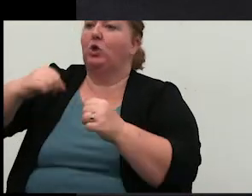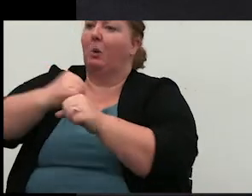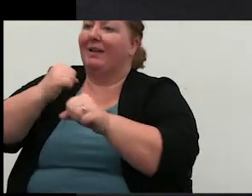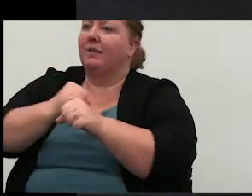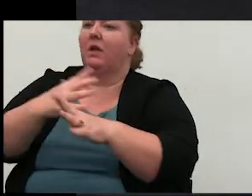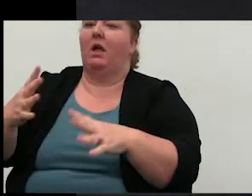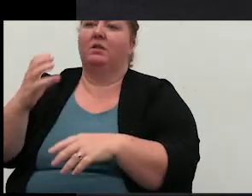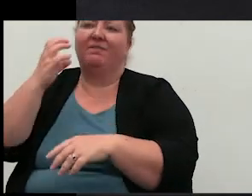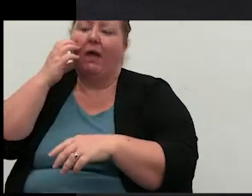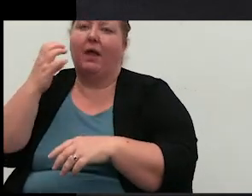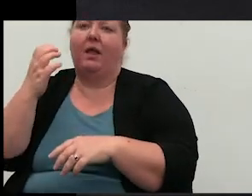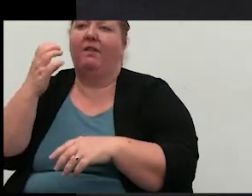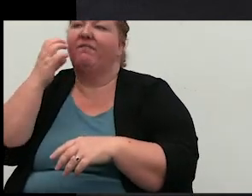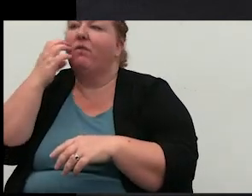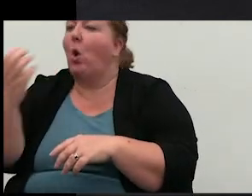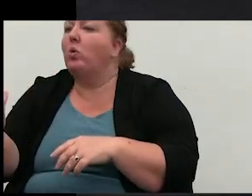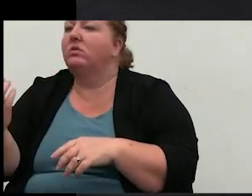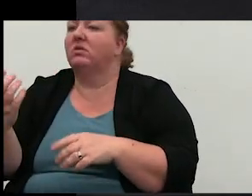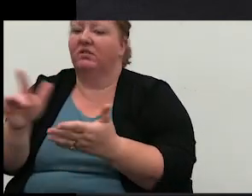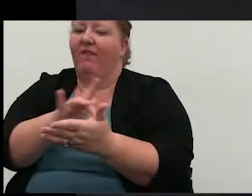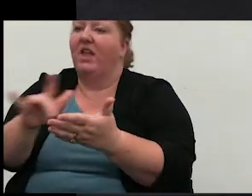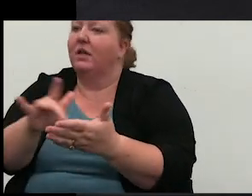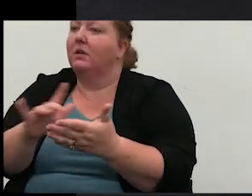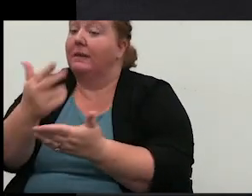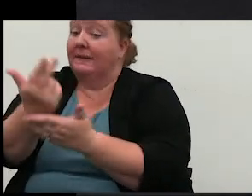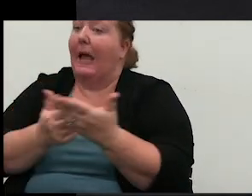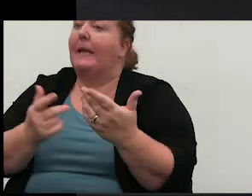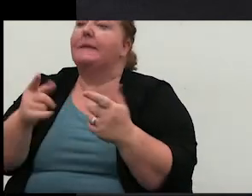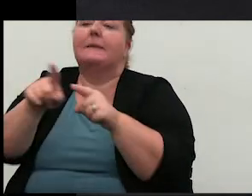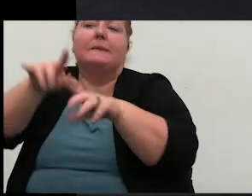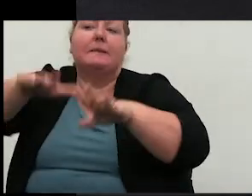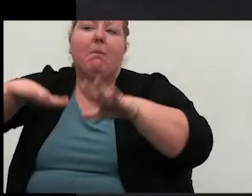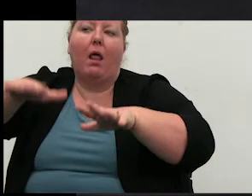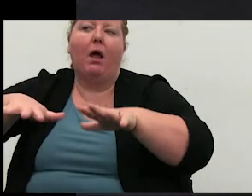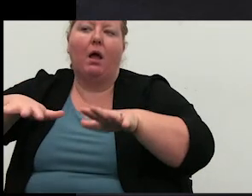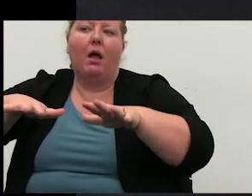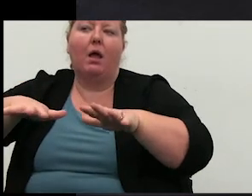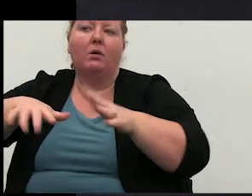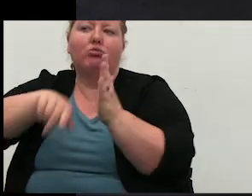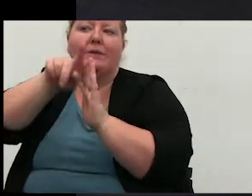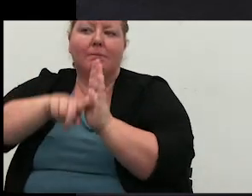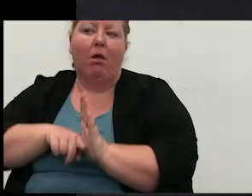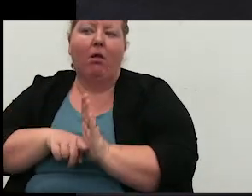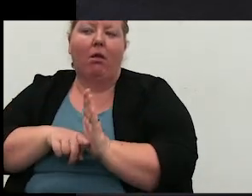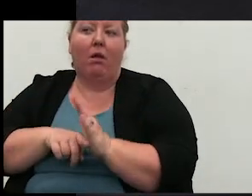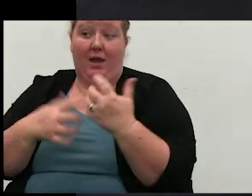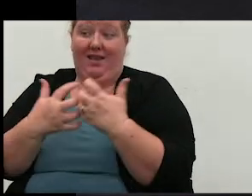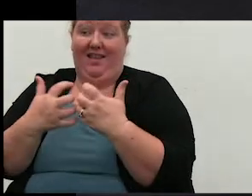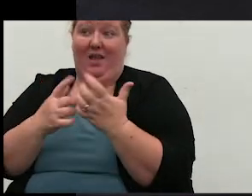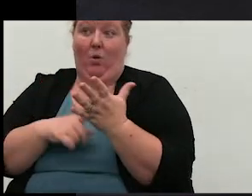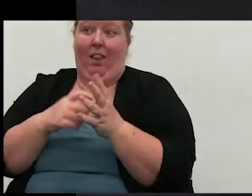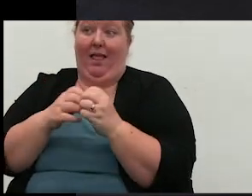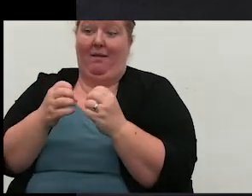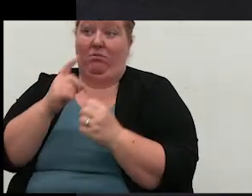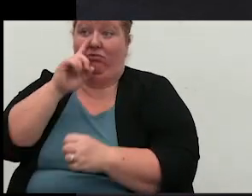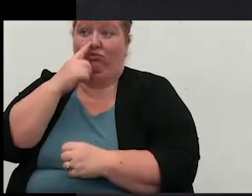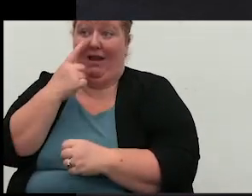often talked about, because they're designed on similar principles to the way that lab rats are put